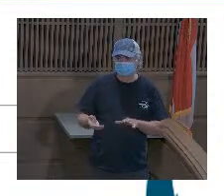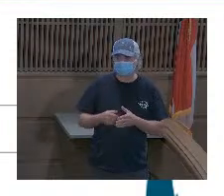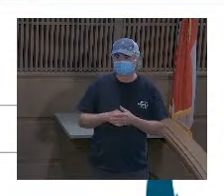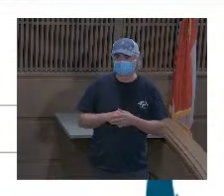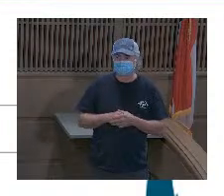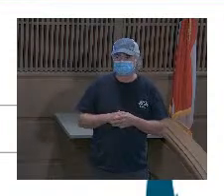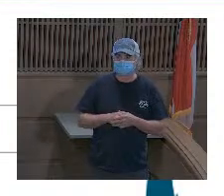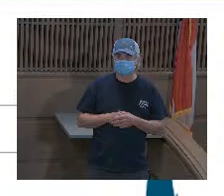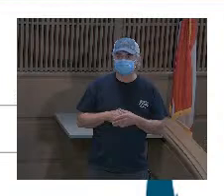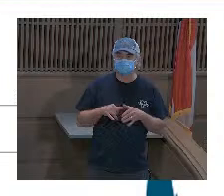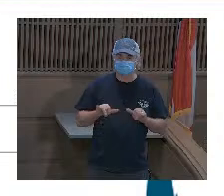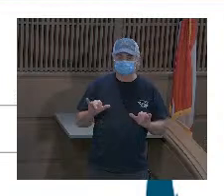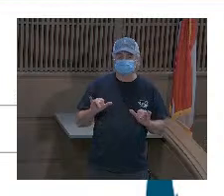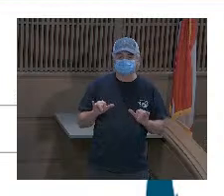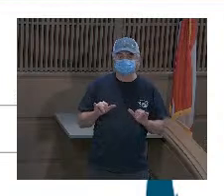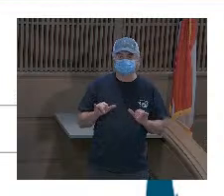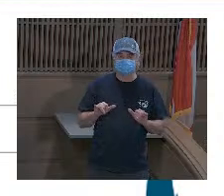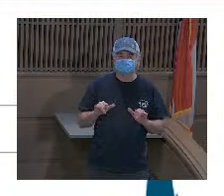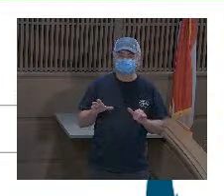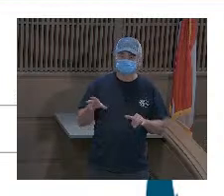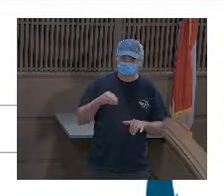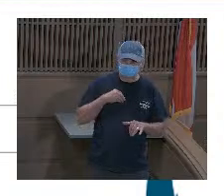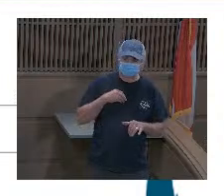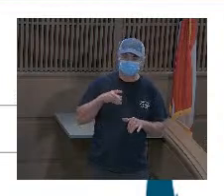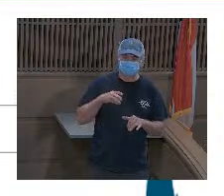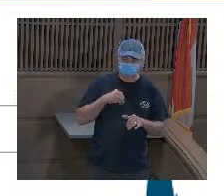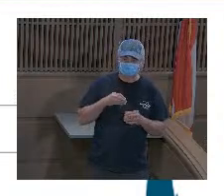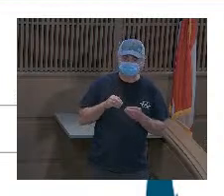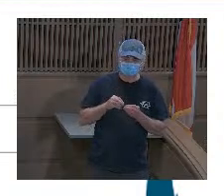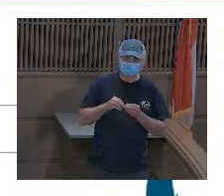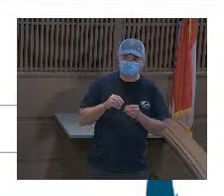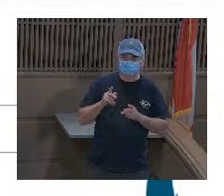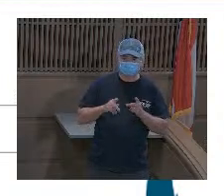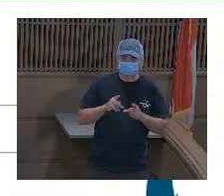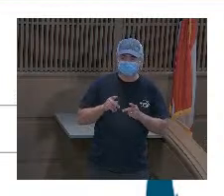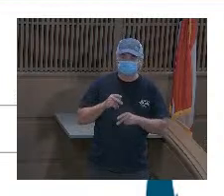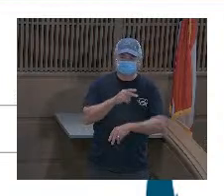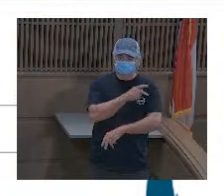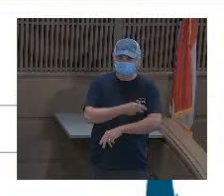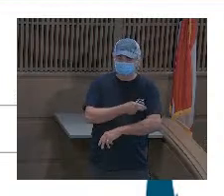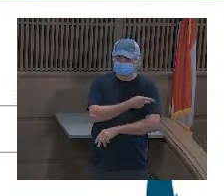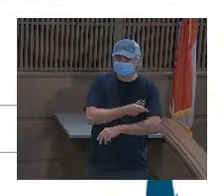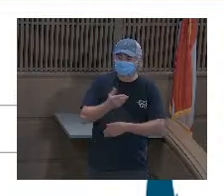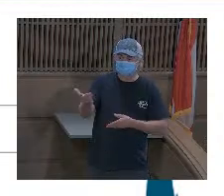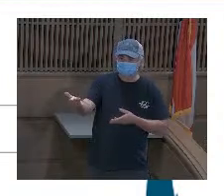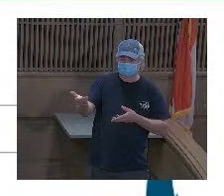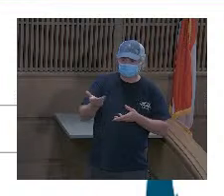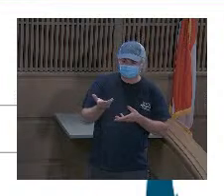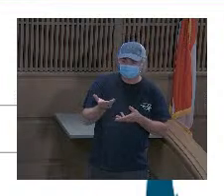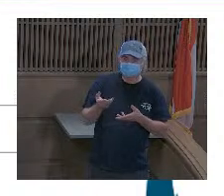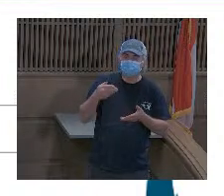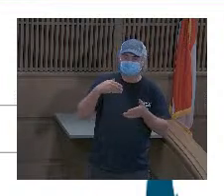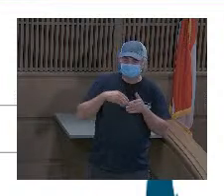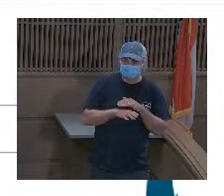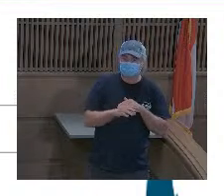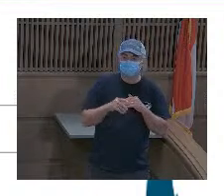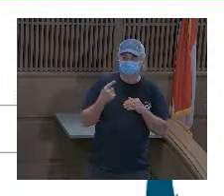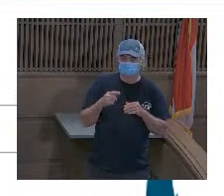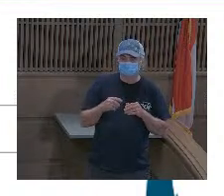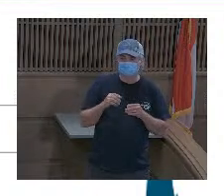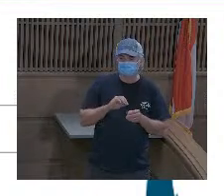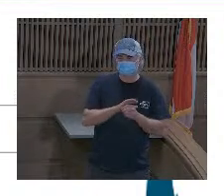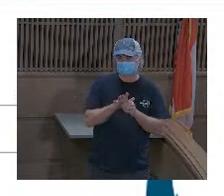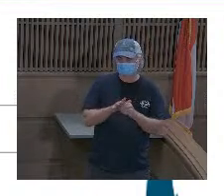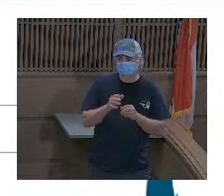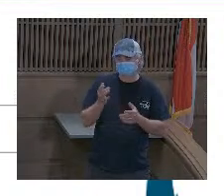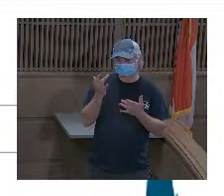We still are admitting a fair number of patients every day. The numbers are still significant. We had 12 admissions yesterday in Albany,